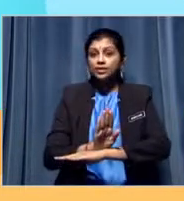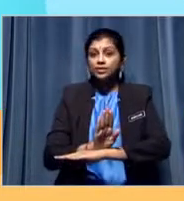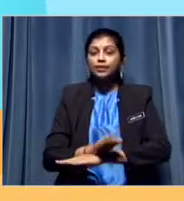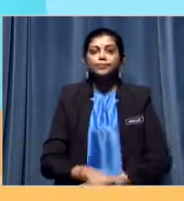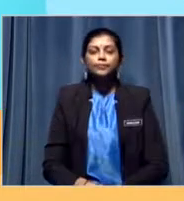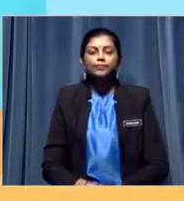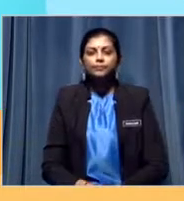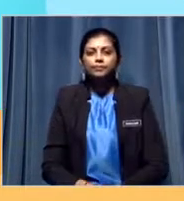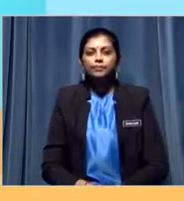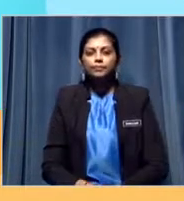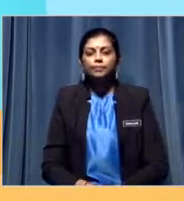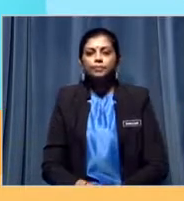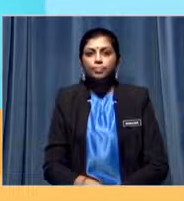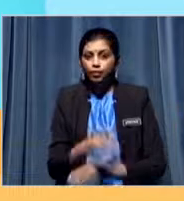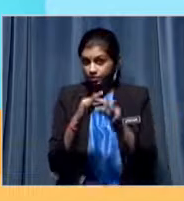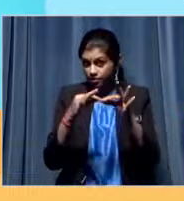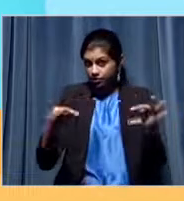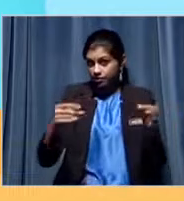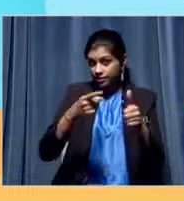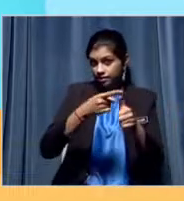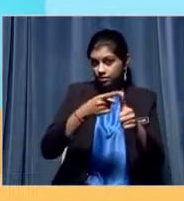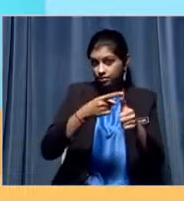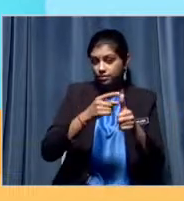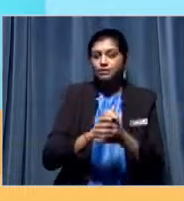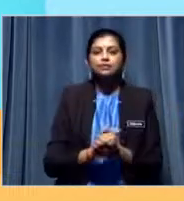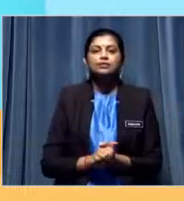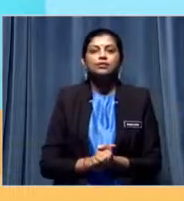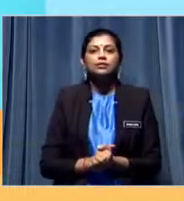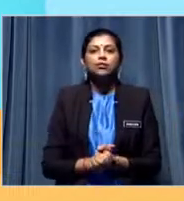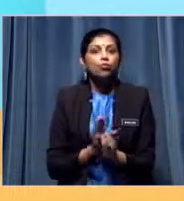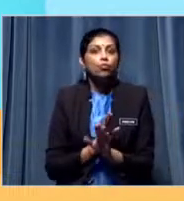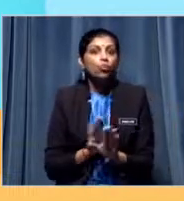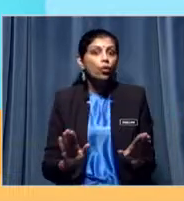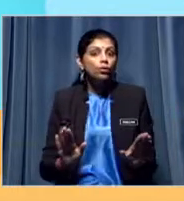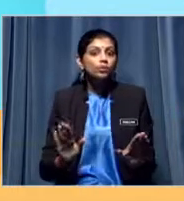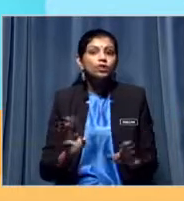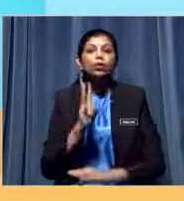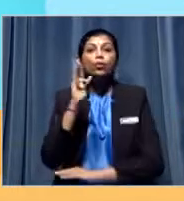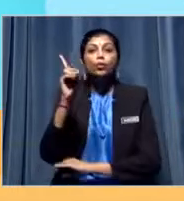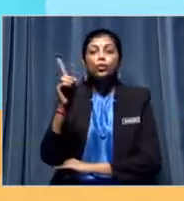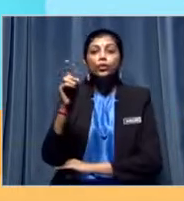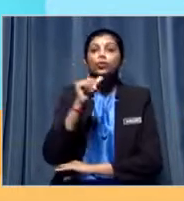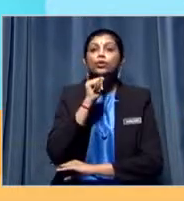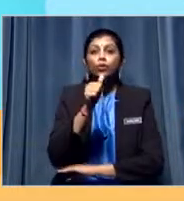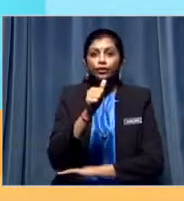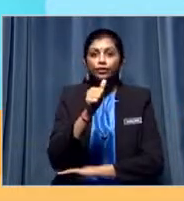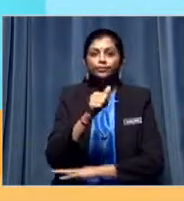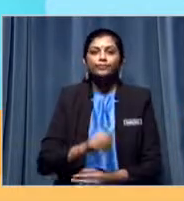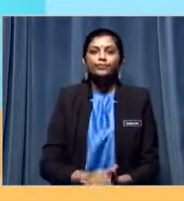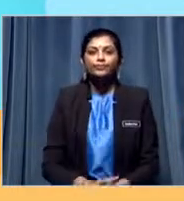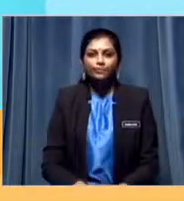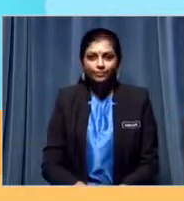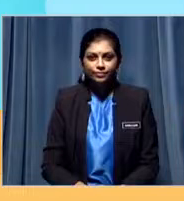We won't tell them your secret, I swear. I will call you when I arrive home.